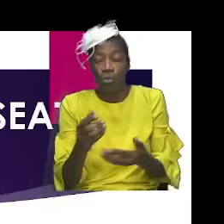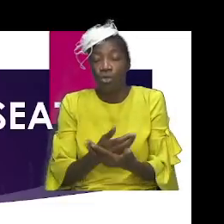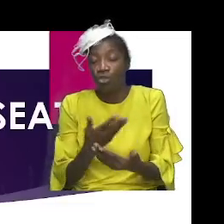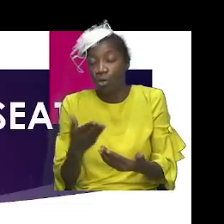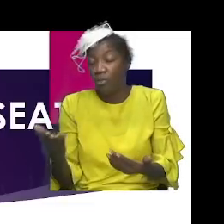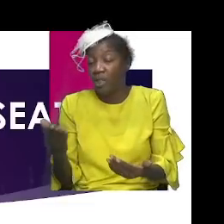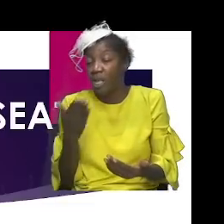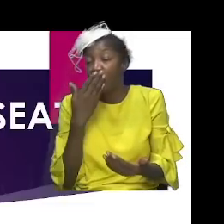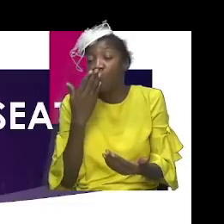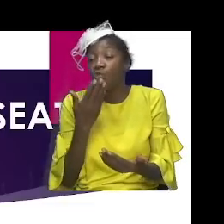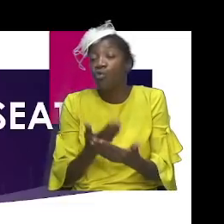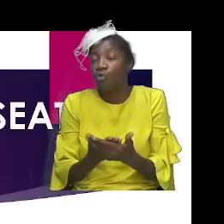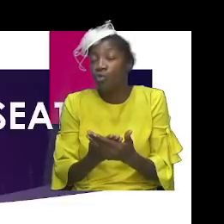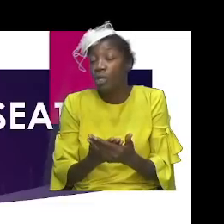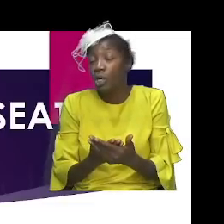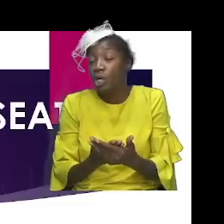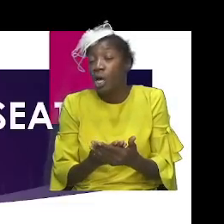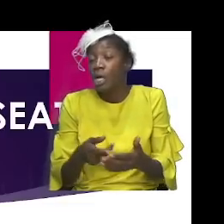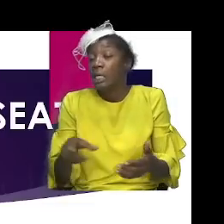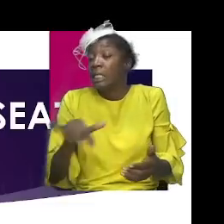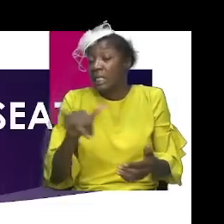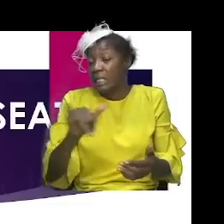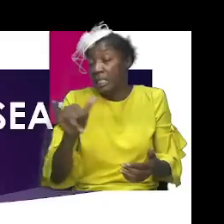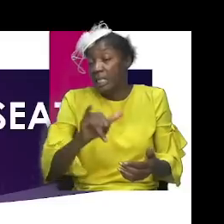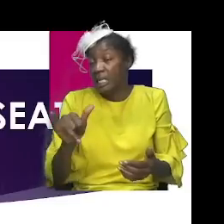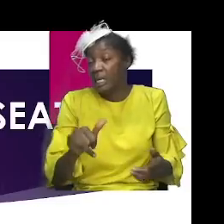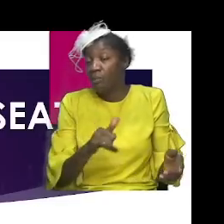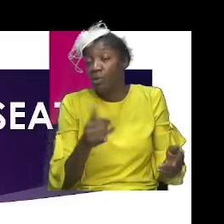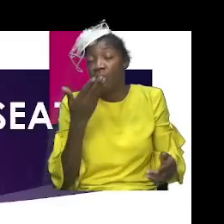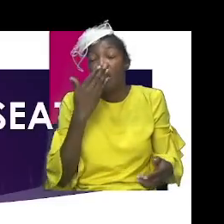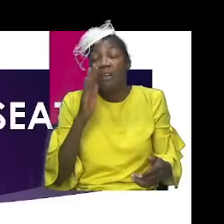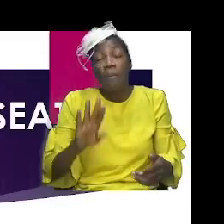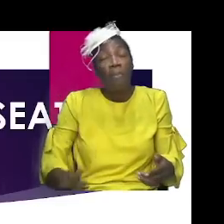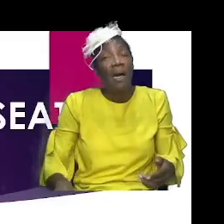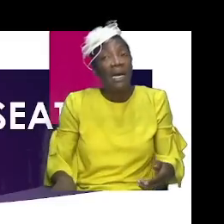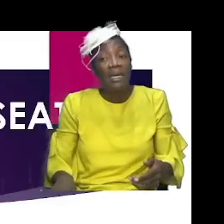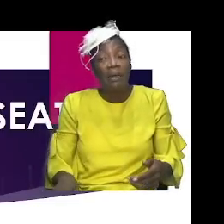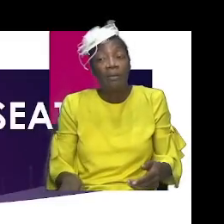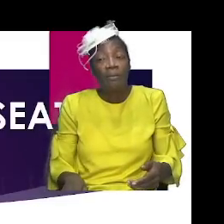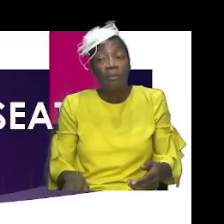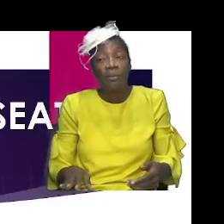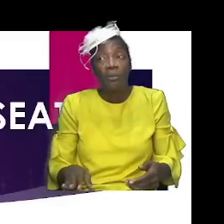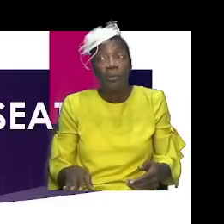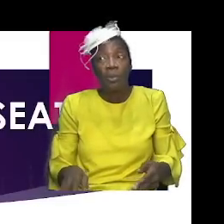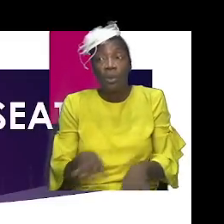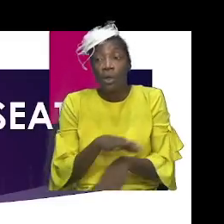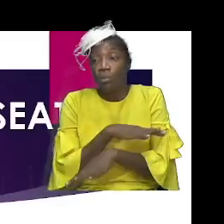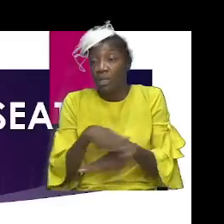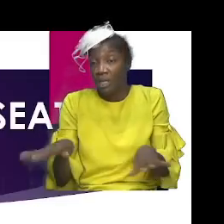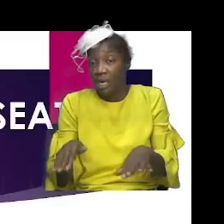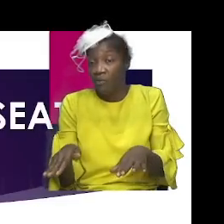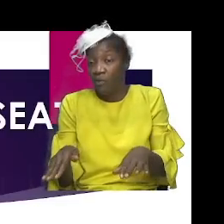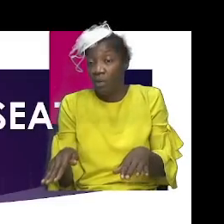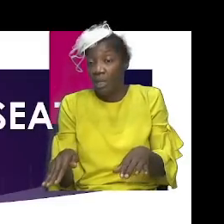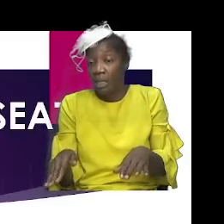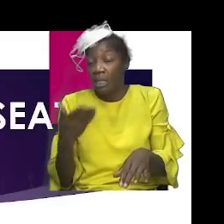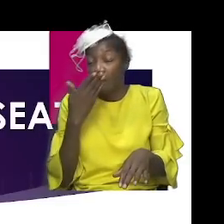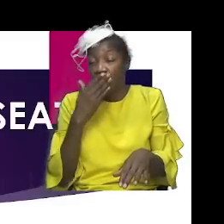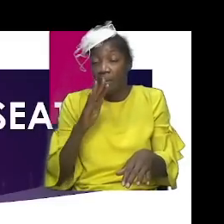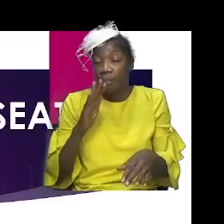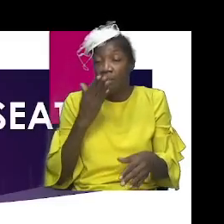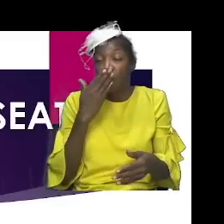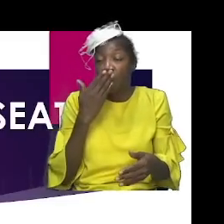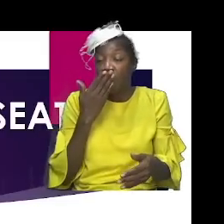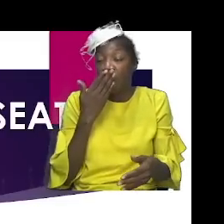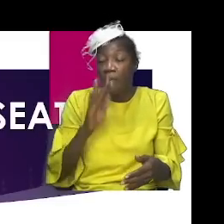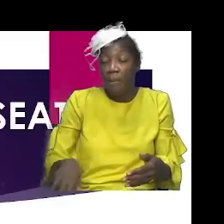be doing some things bad. And be careful that the bad don't cancel out the good, in the sense that, yes, you